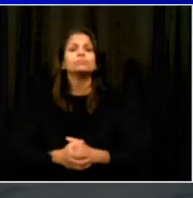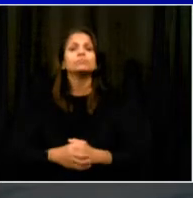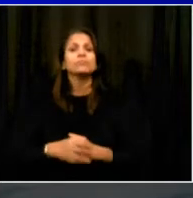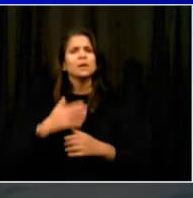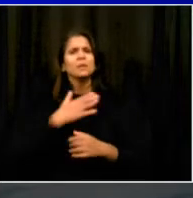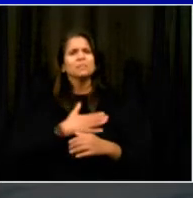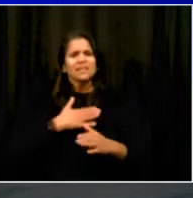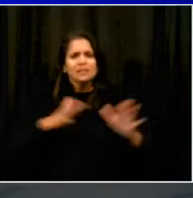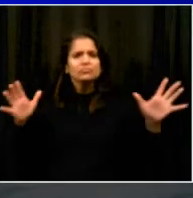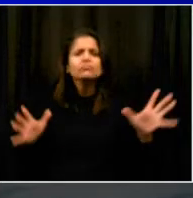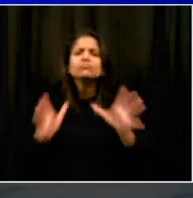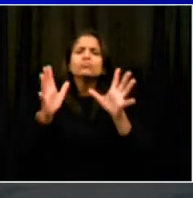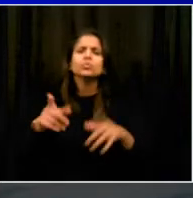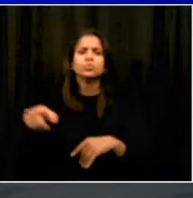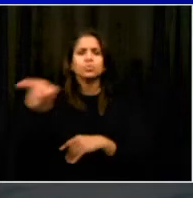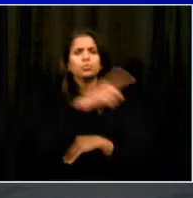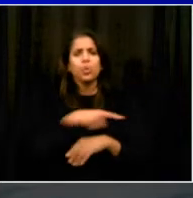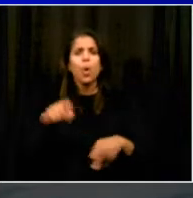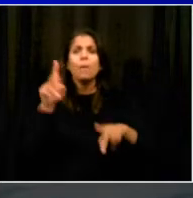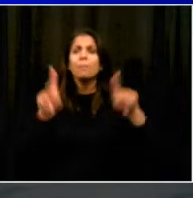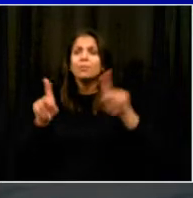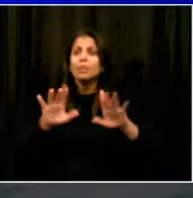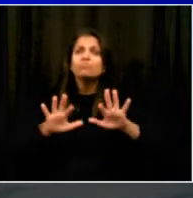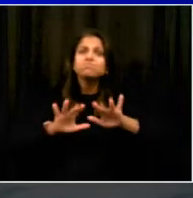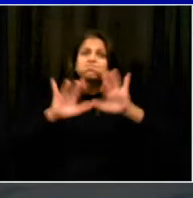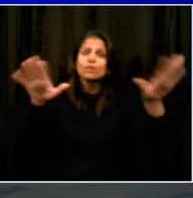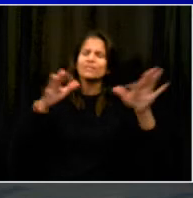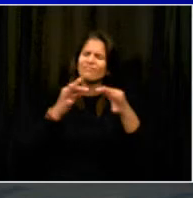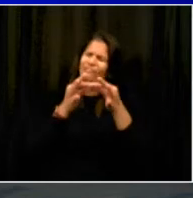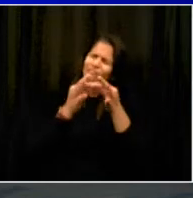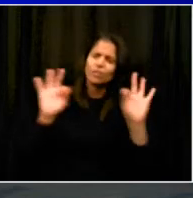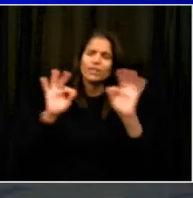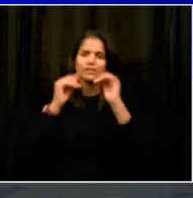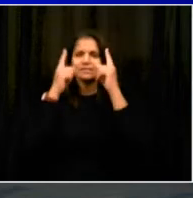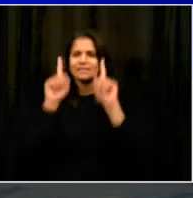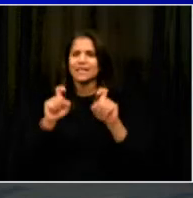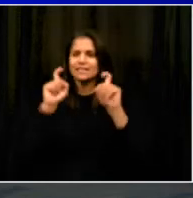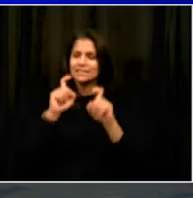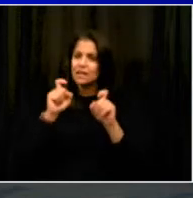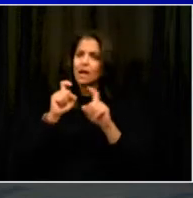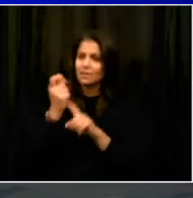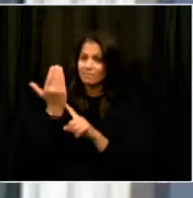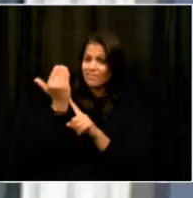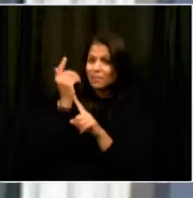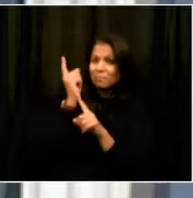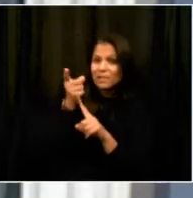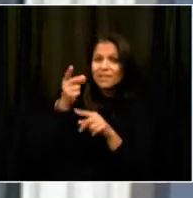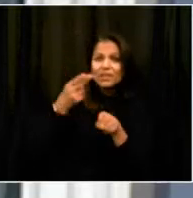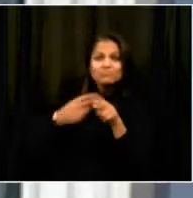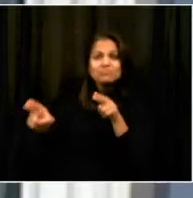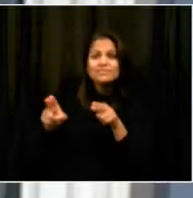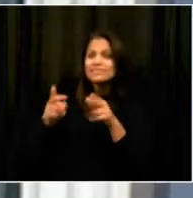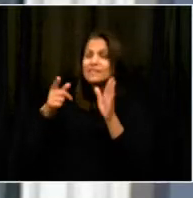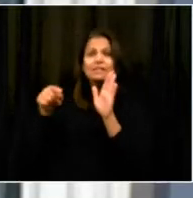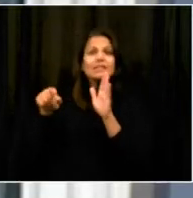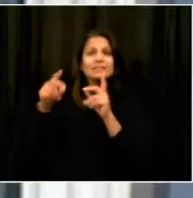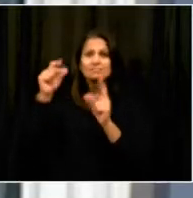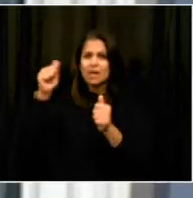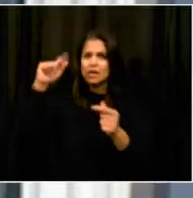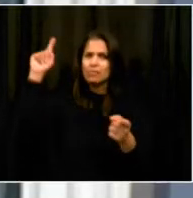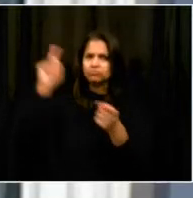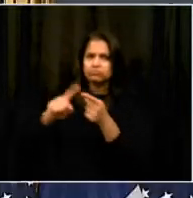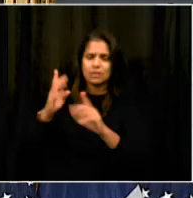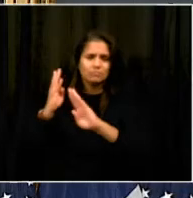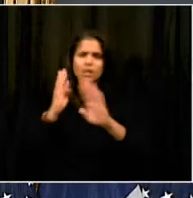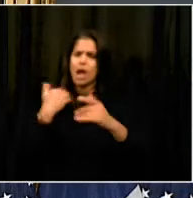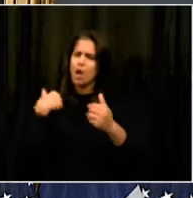It's always fast, easy, and free, and do your part to continue to keep our city safe. Thank you, sir. Thank you so much, Ted. And I